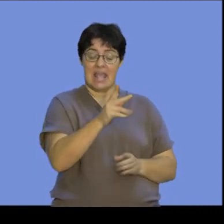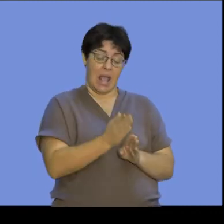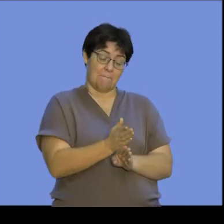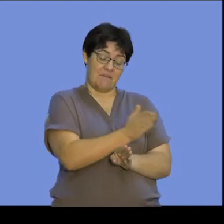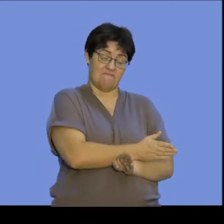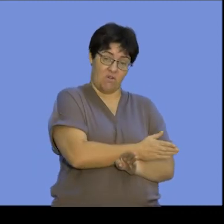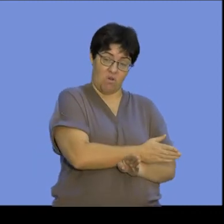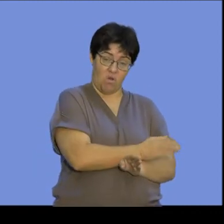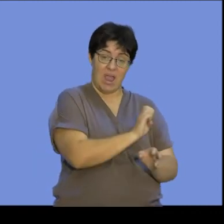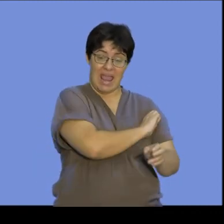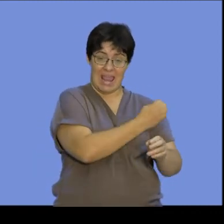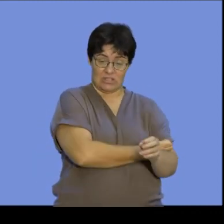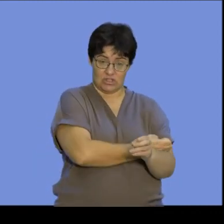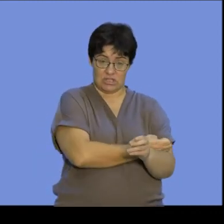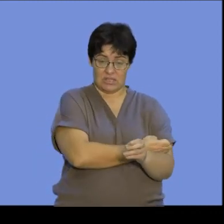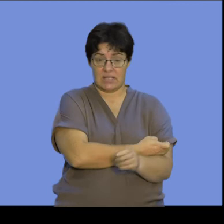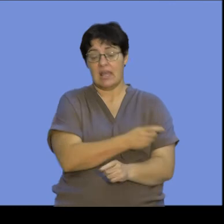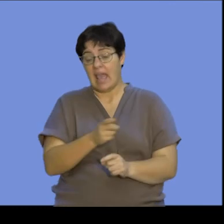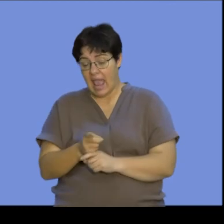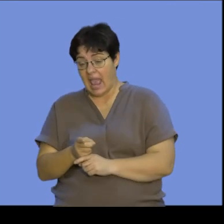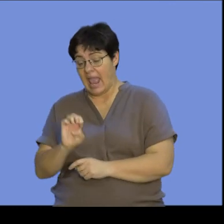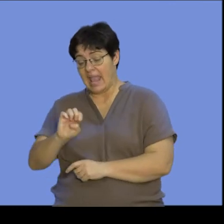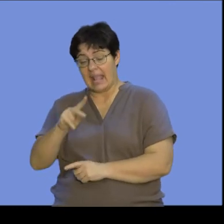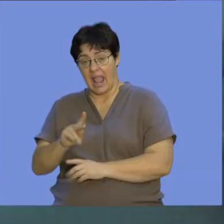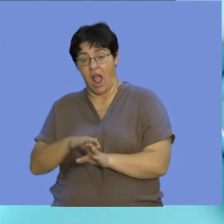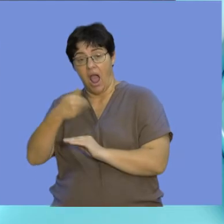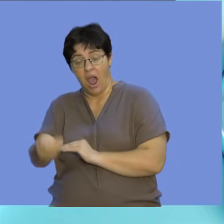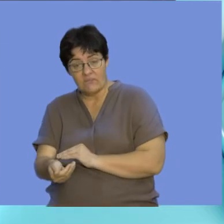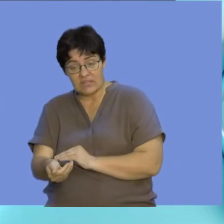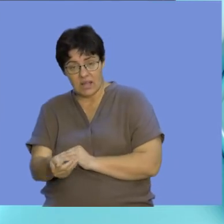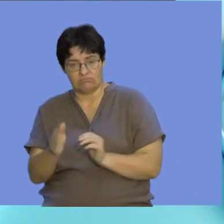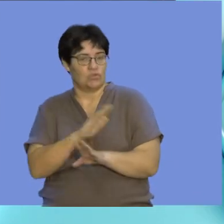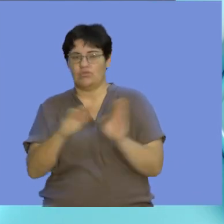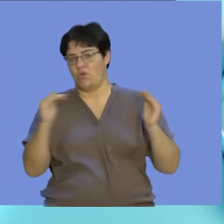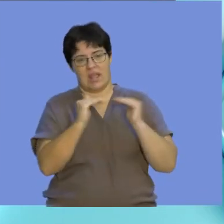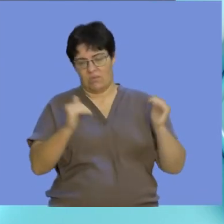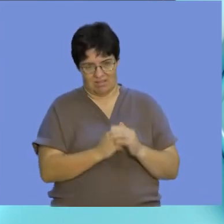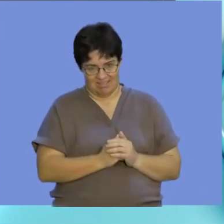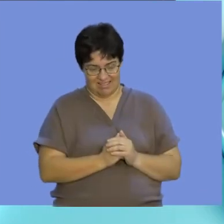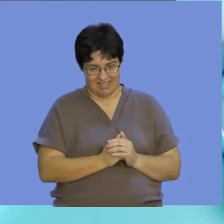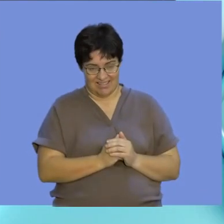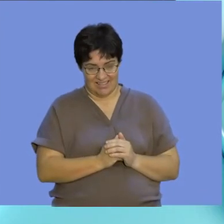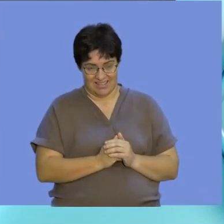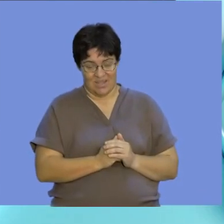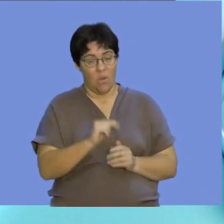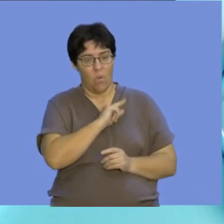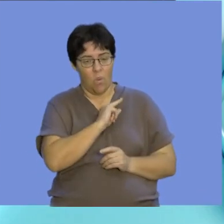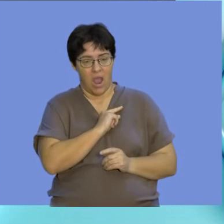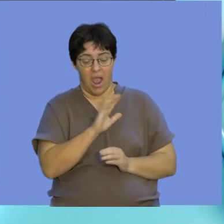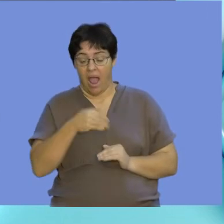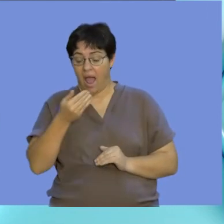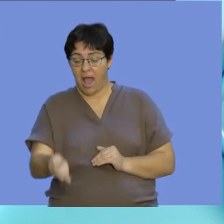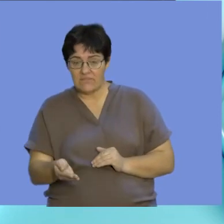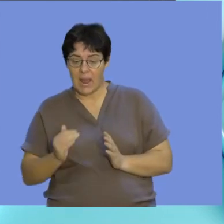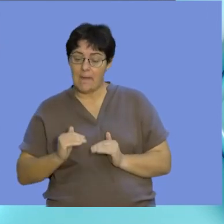is not equal to the kinetic energy after. It doesn't matter whether the after kinetic energy is bigger